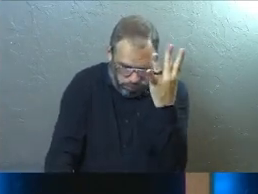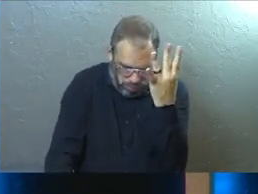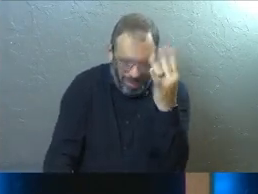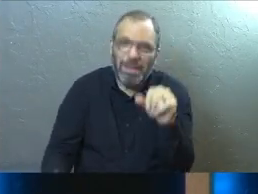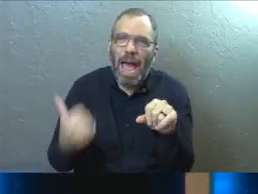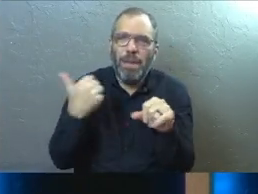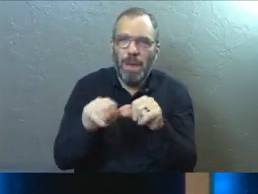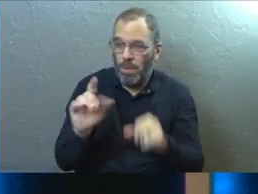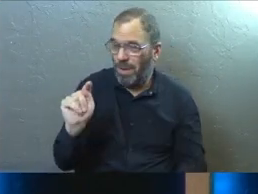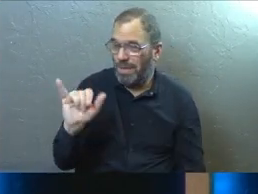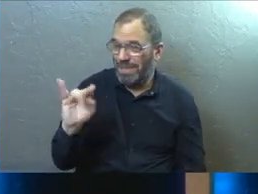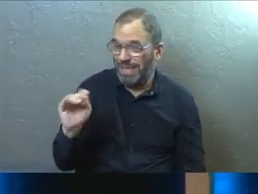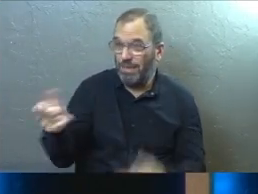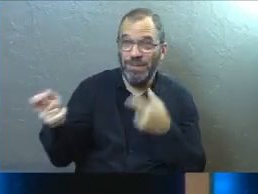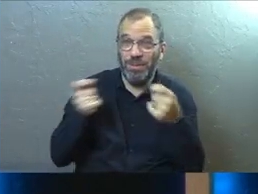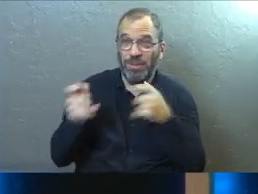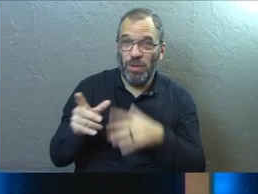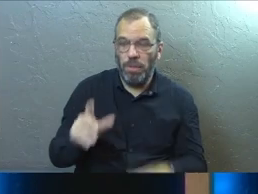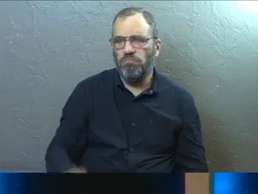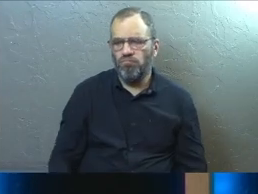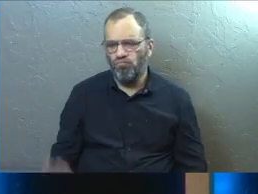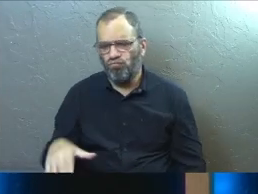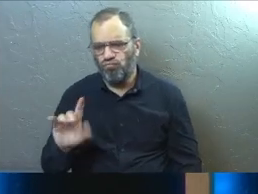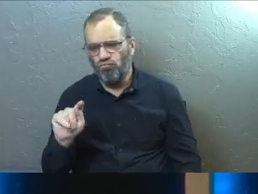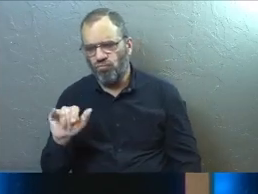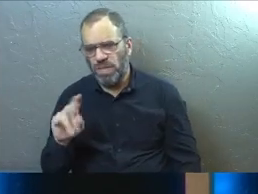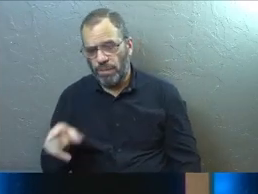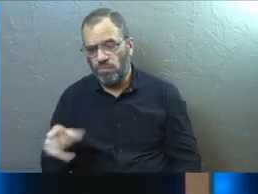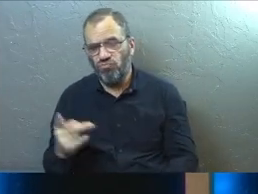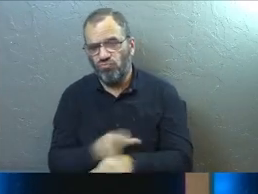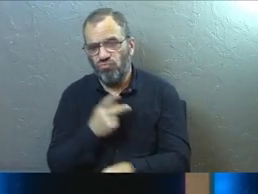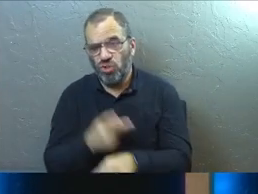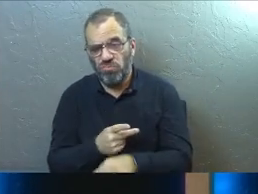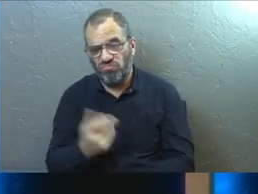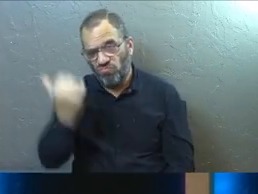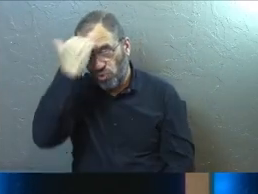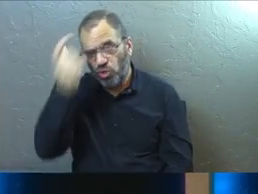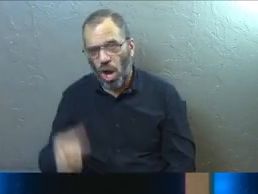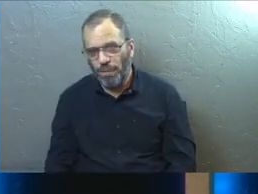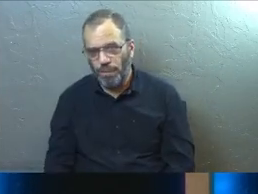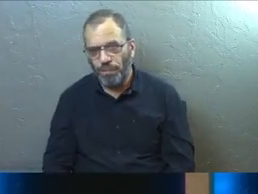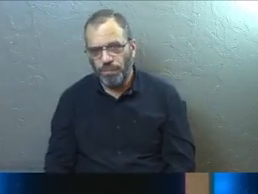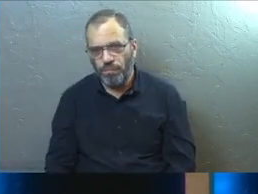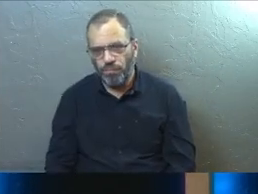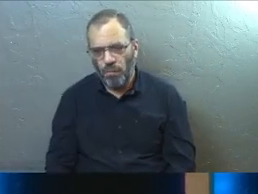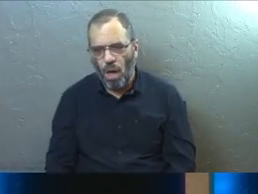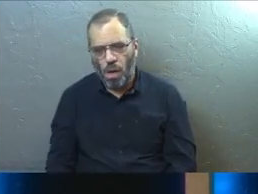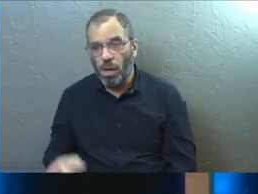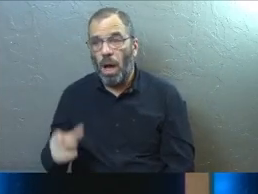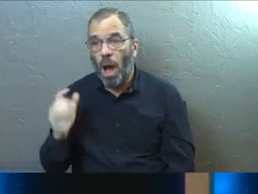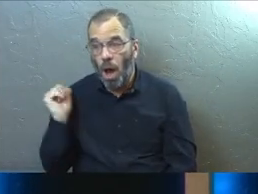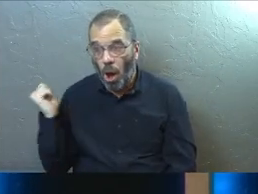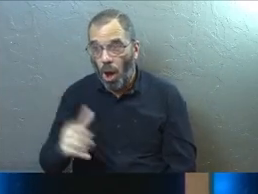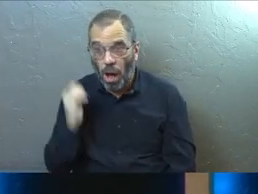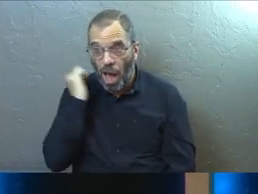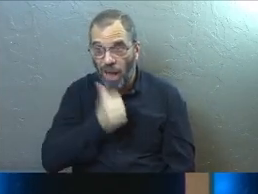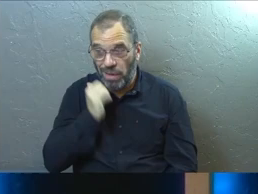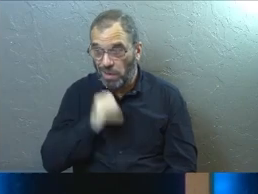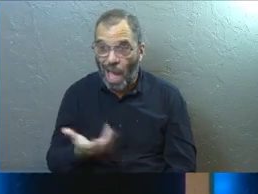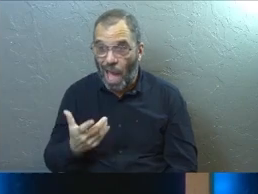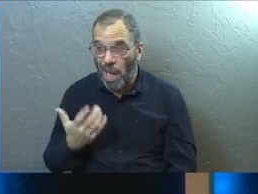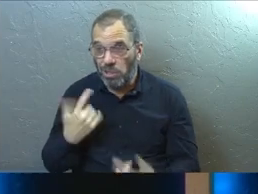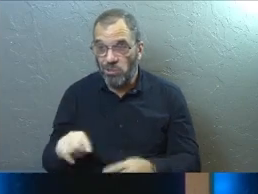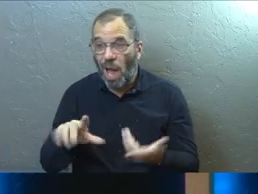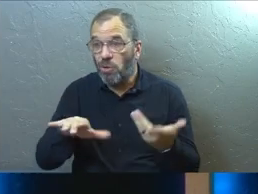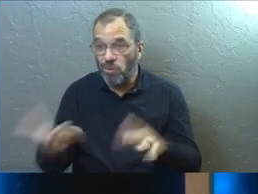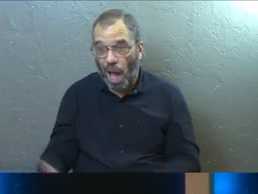just remember Tim, the guy that ran the camp, he was just like, Tanner, sheep are dumb, dude. And he was like, this is literally what he said. He said, every single day, all day, they're